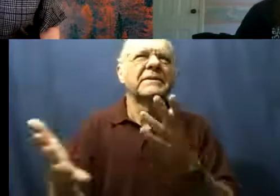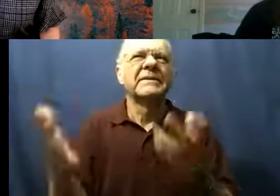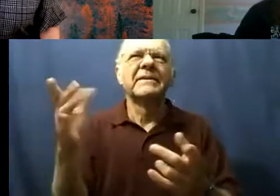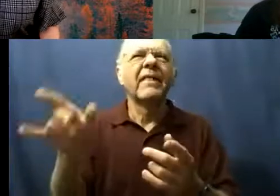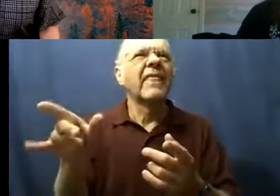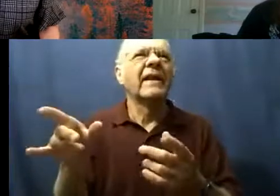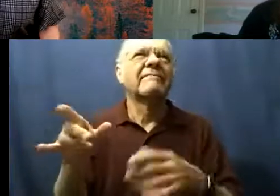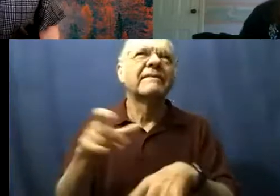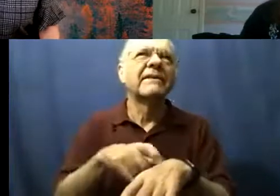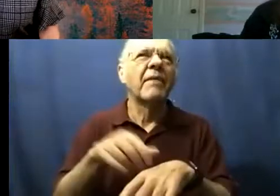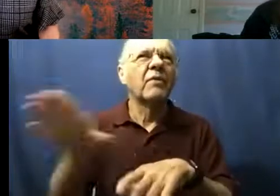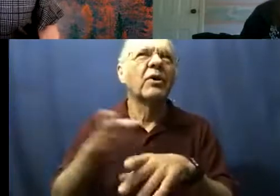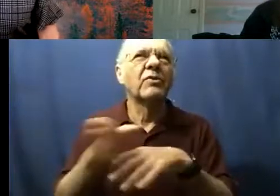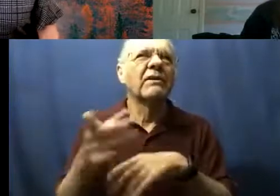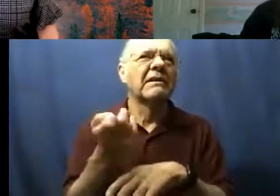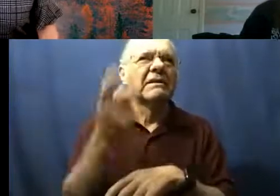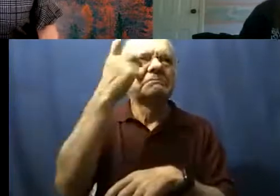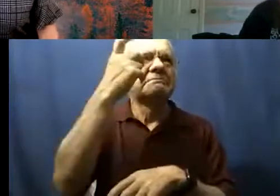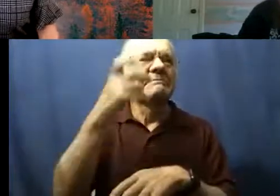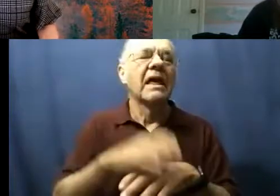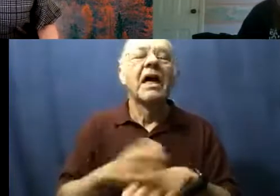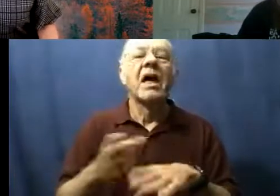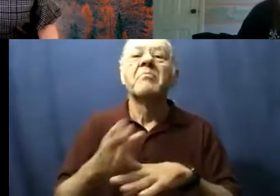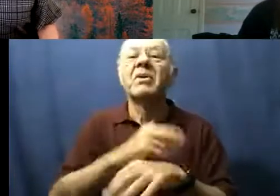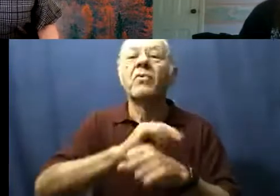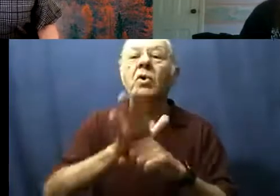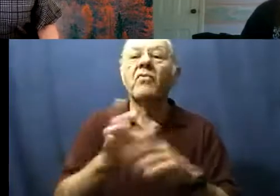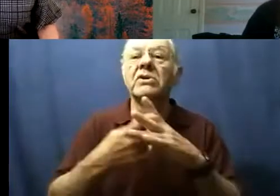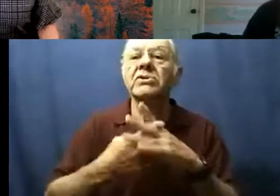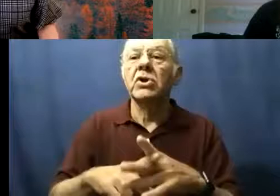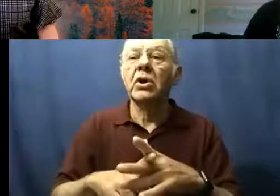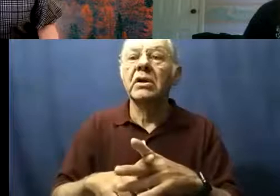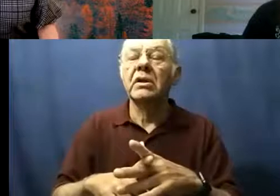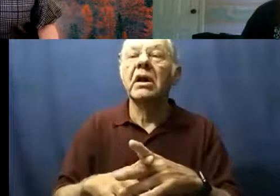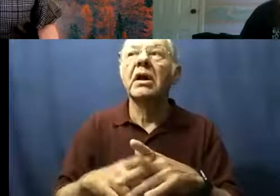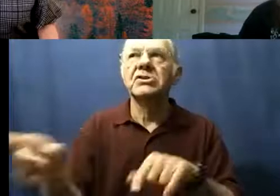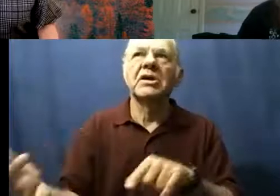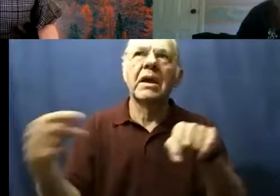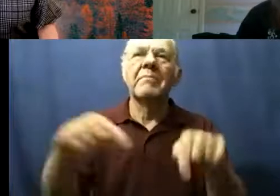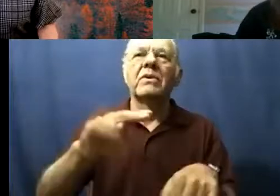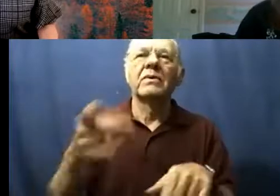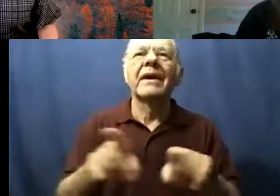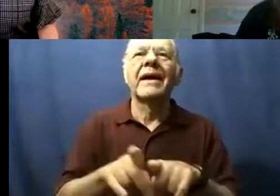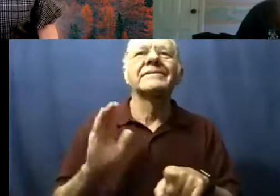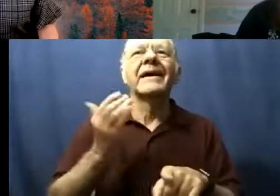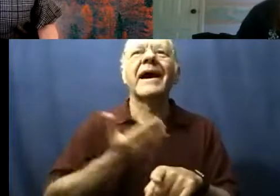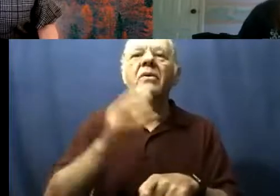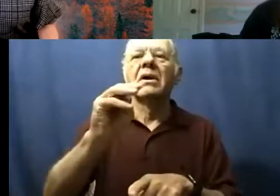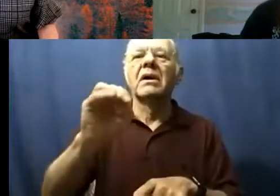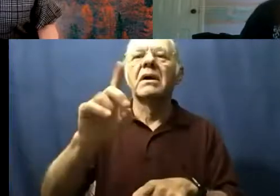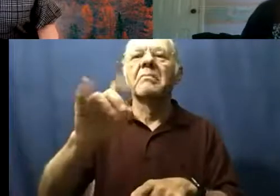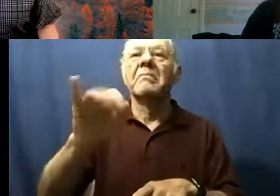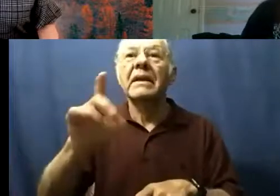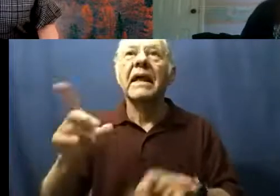her career. And then soon before COVID started, returned to New Jersey as our Medicaid Director. I'm